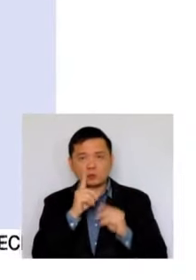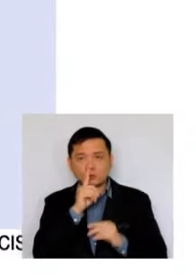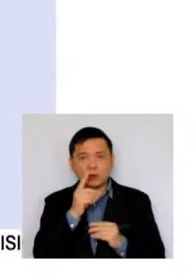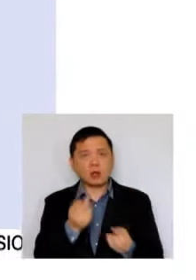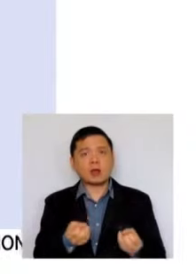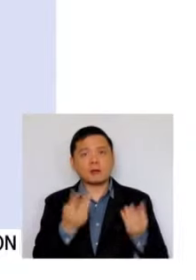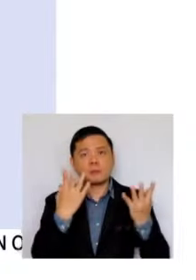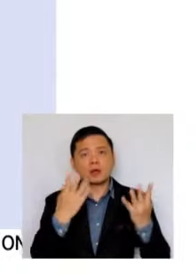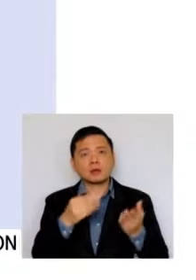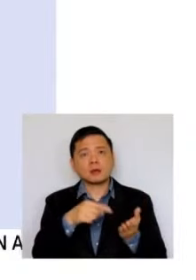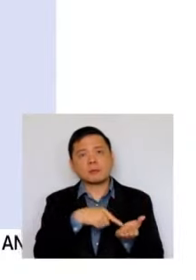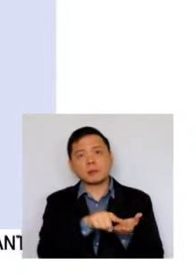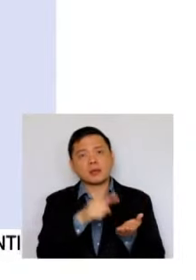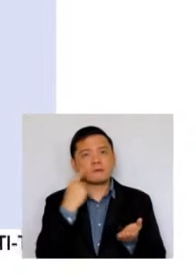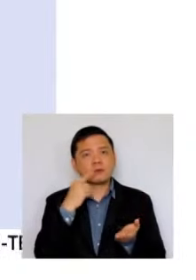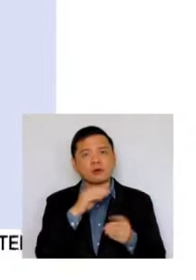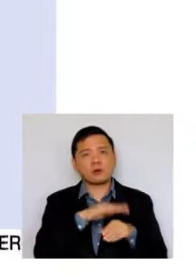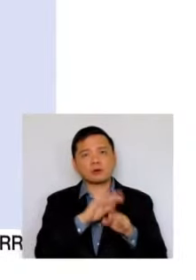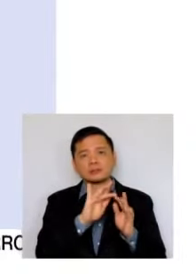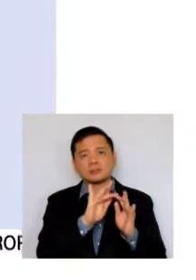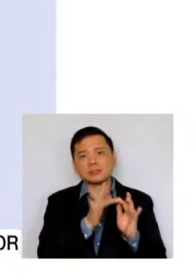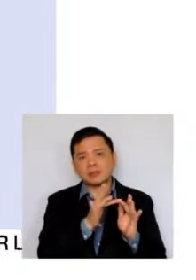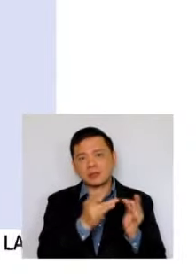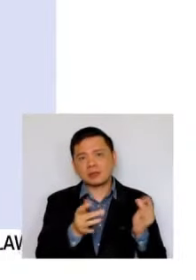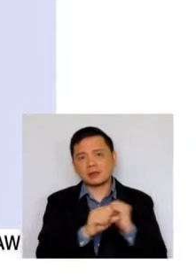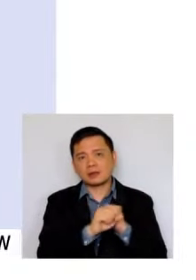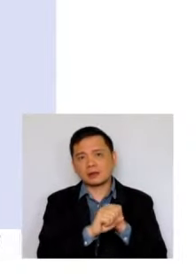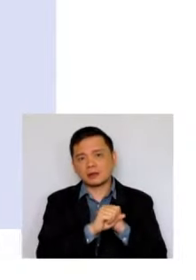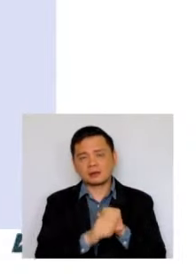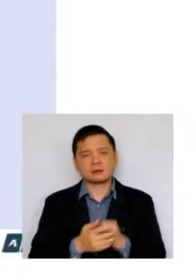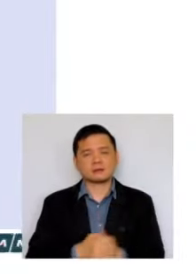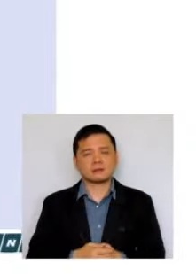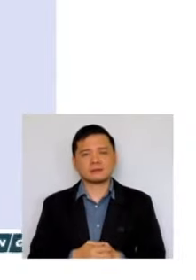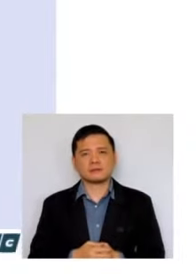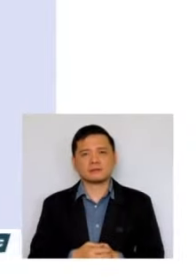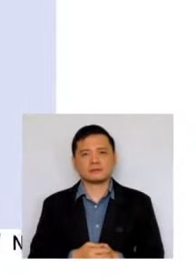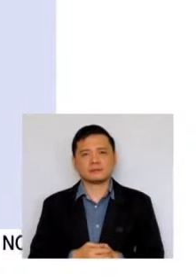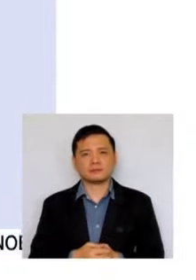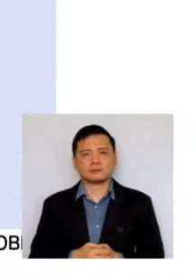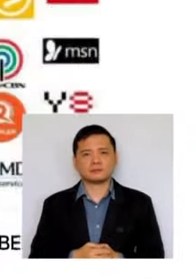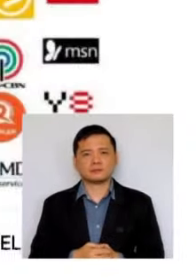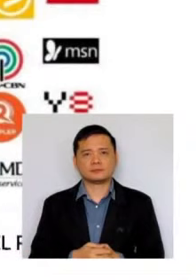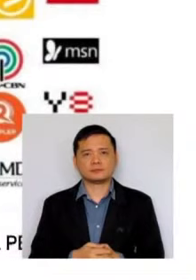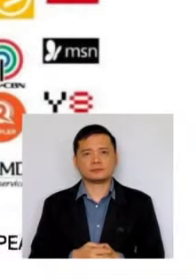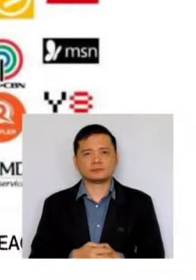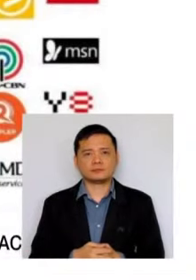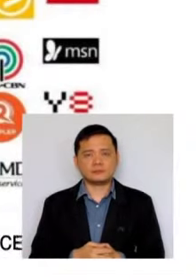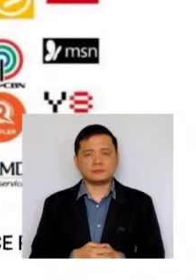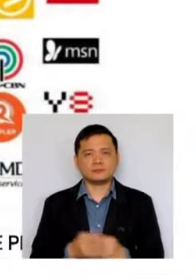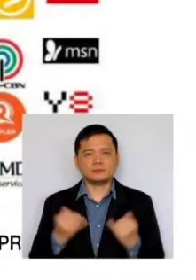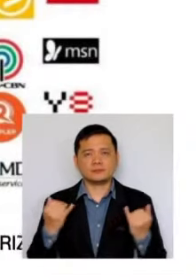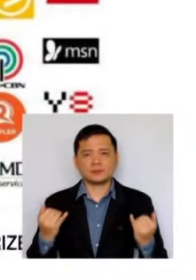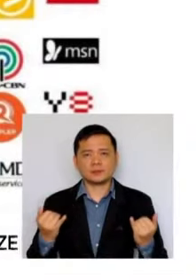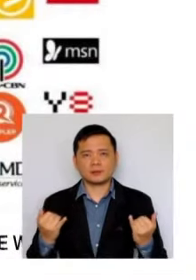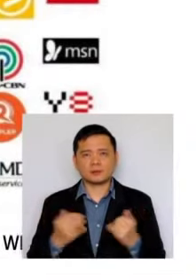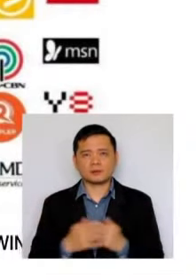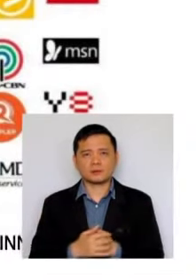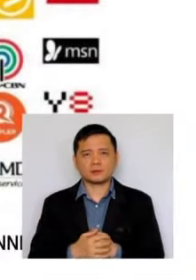online in terms of standard advertising executions. So right now, I